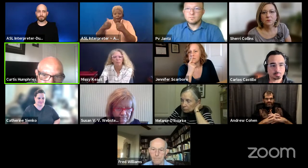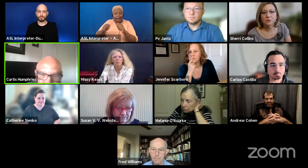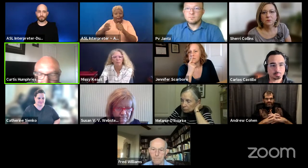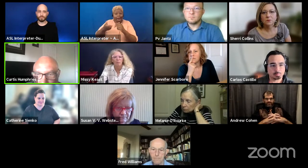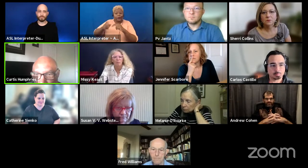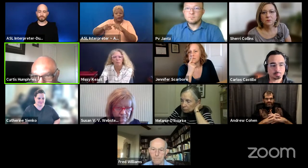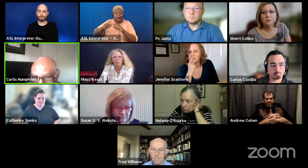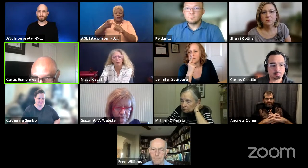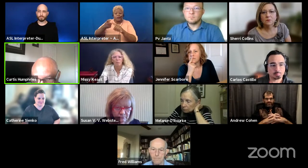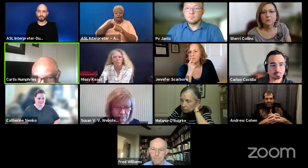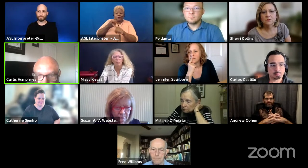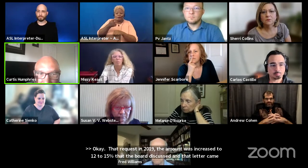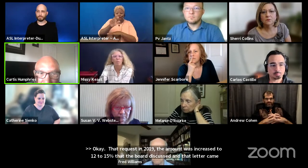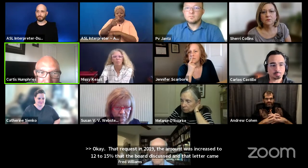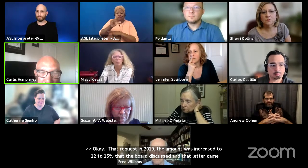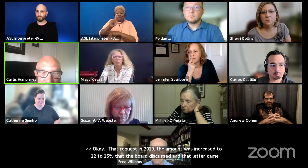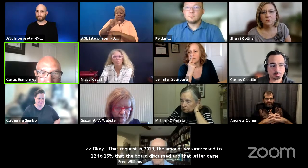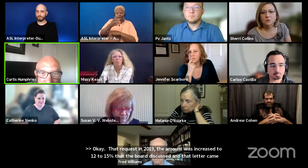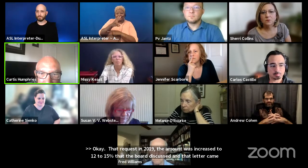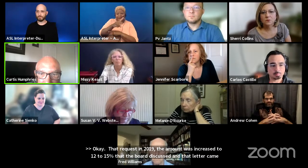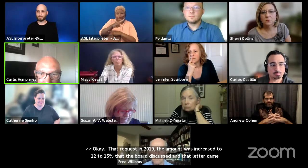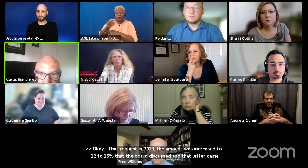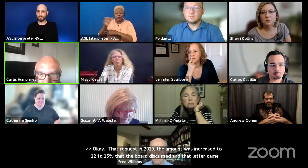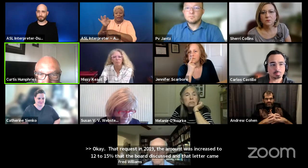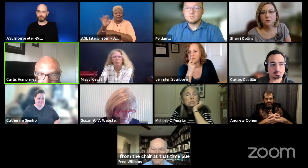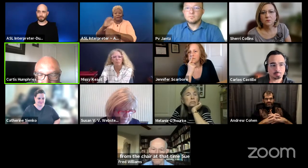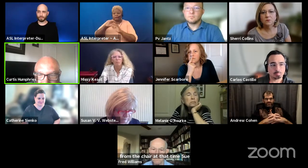from 2016 to 2019.